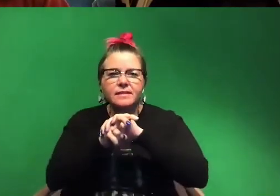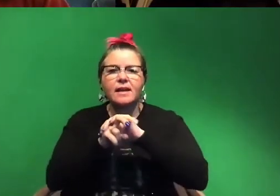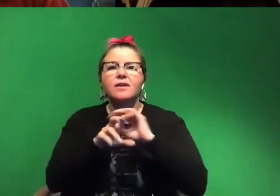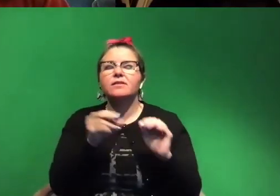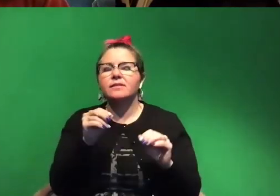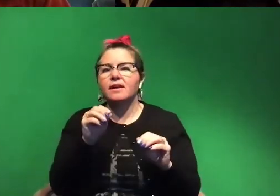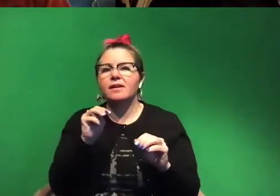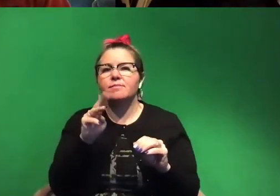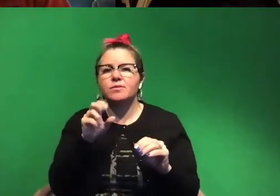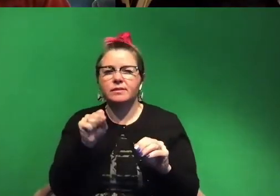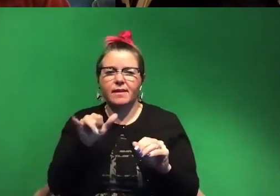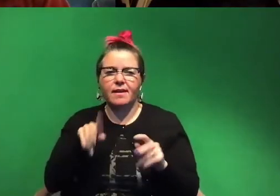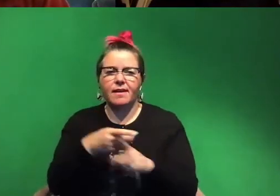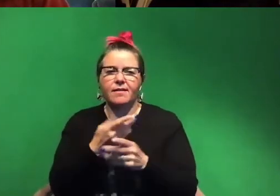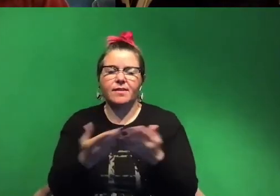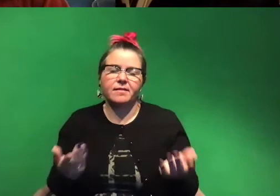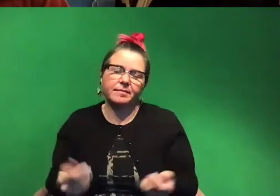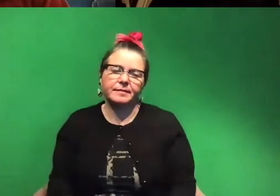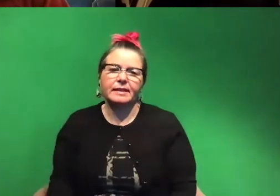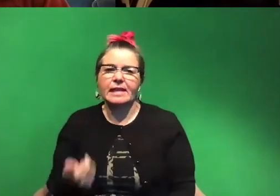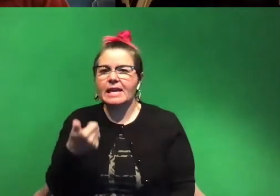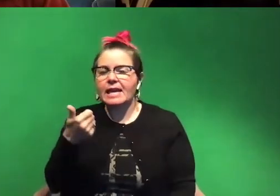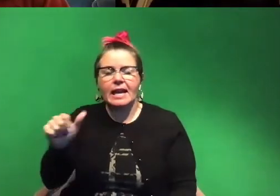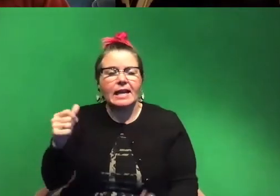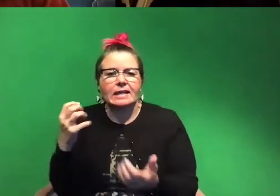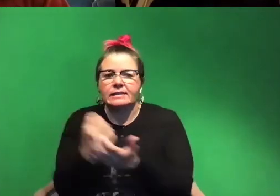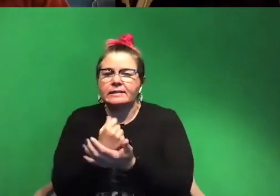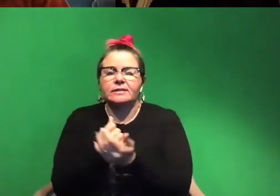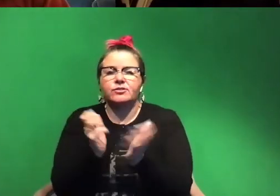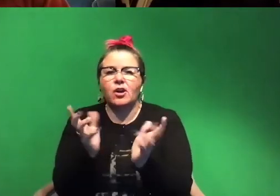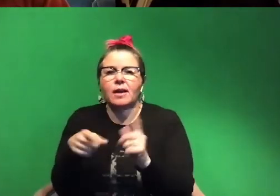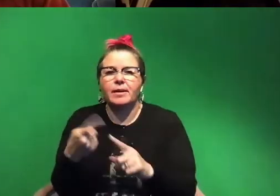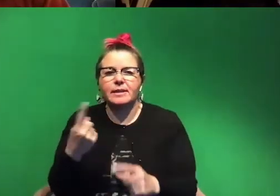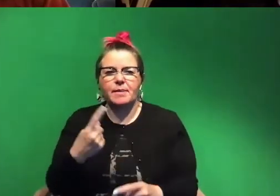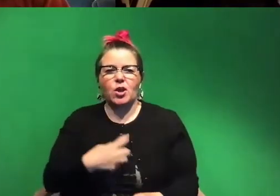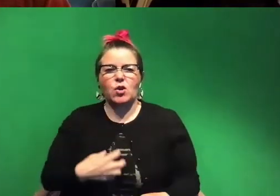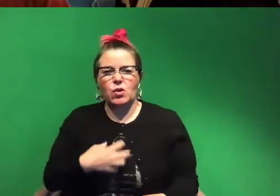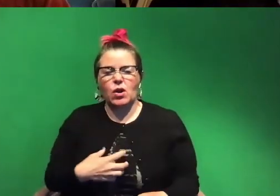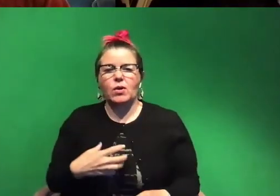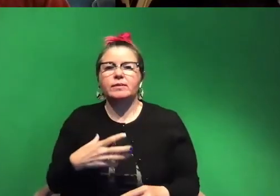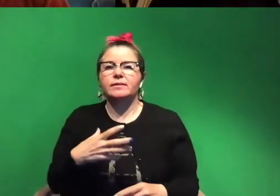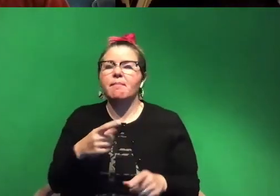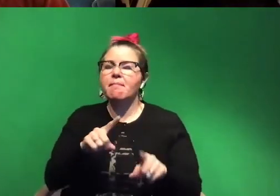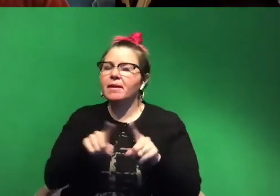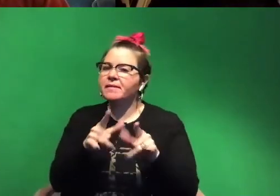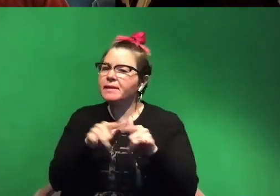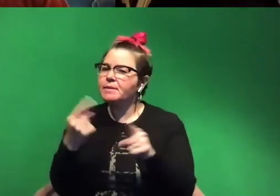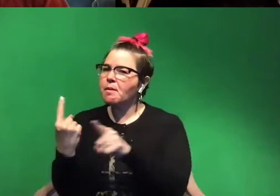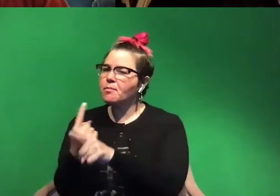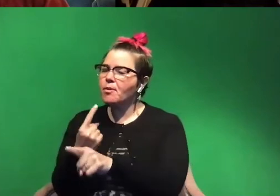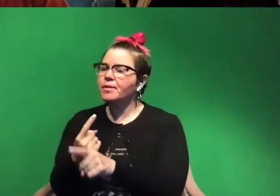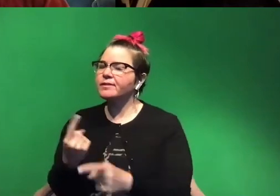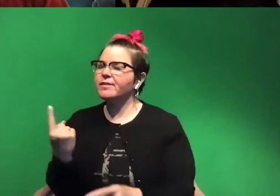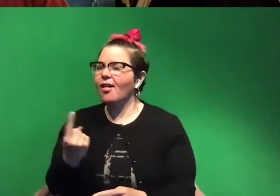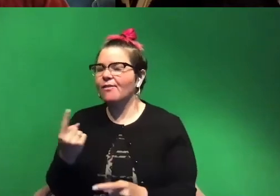that. But any chance to be able to, again, talk about something kind of gross in an appropriate manner, it's always